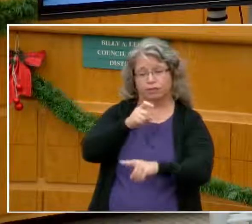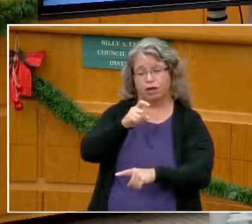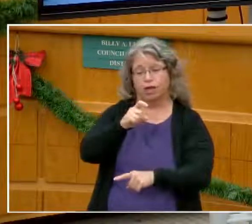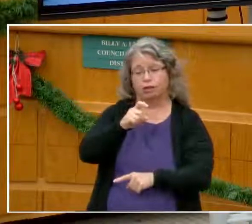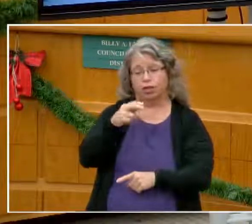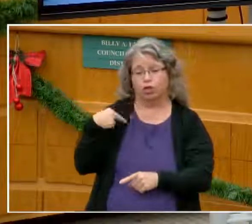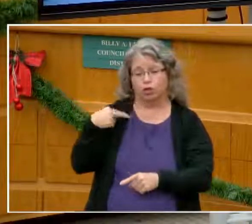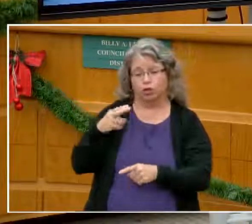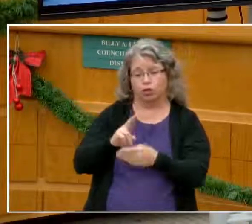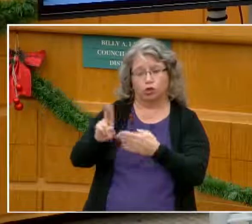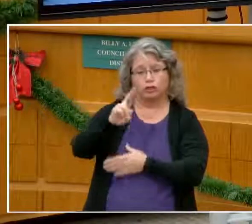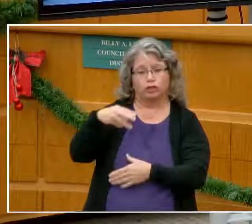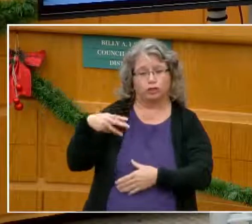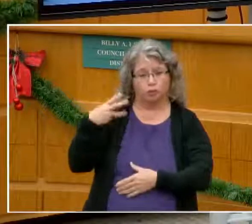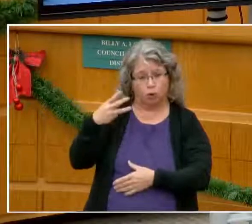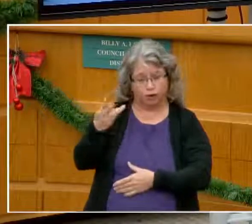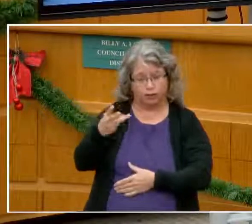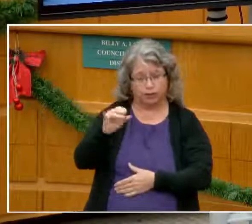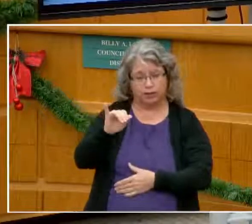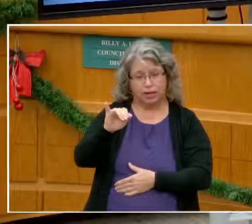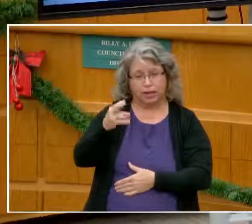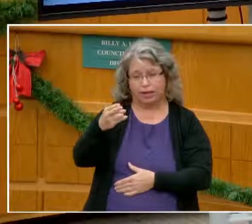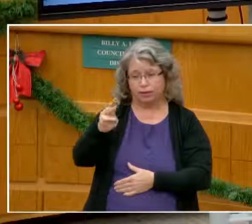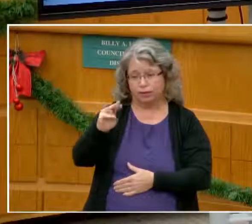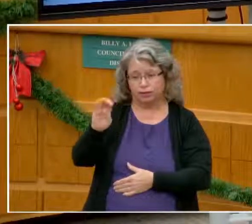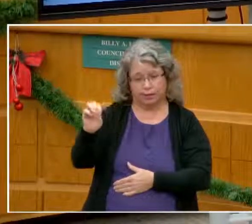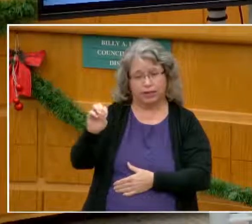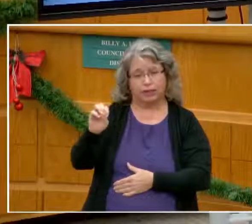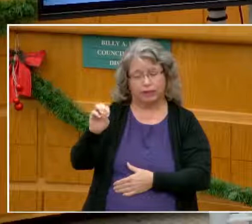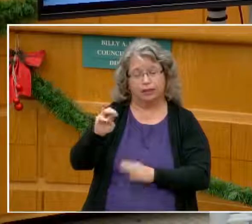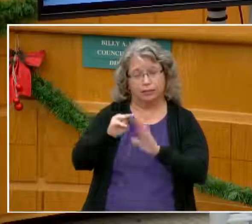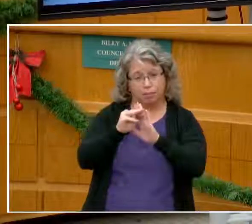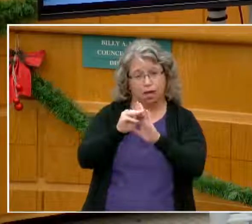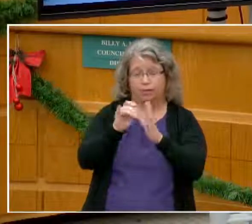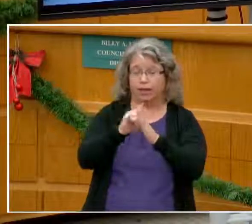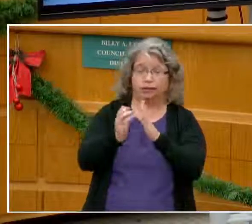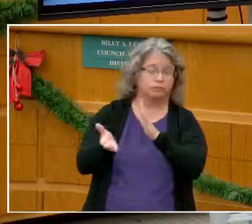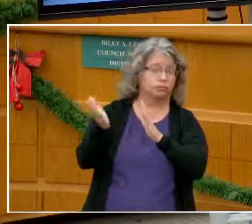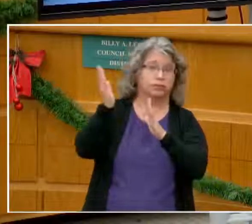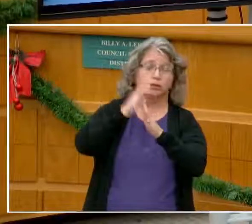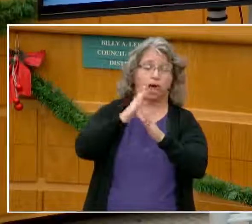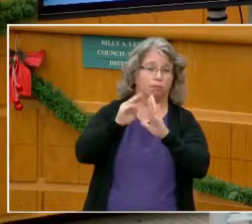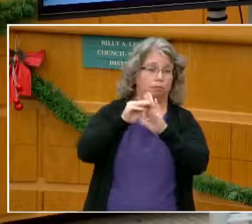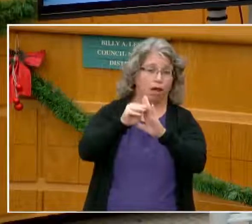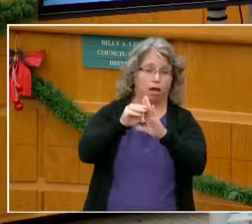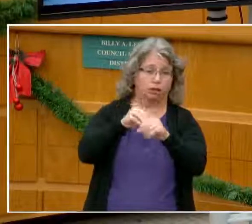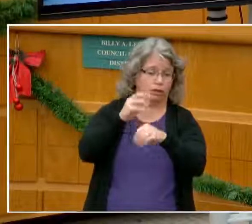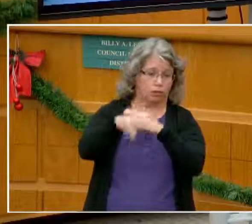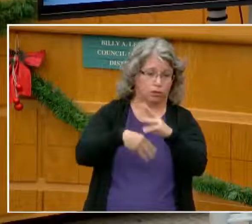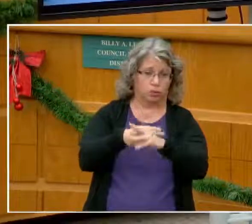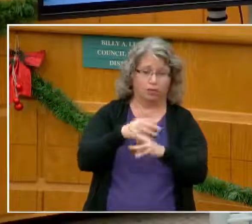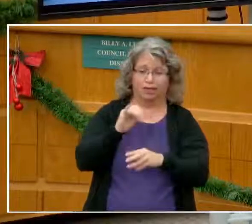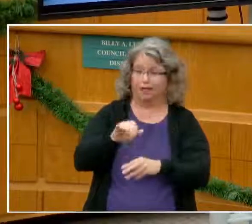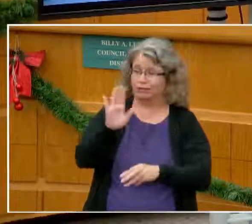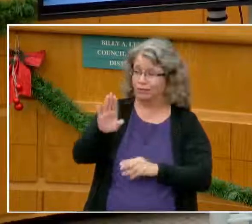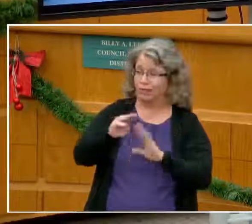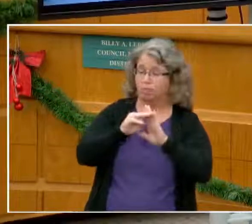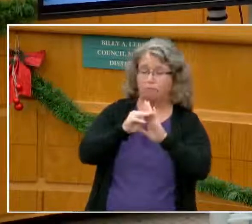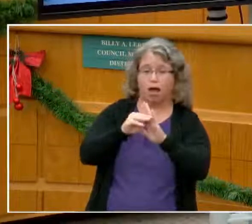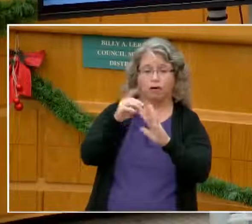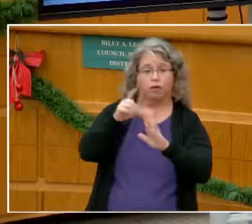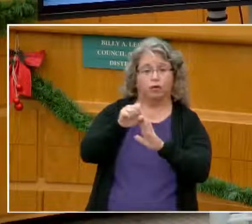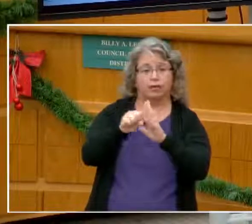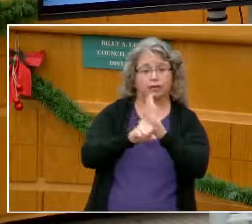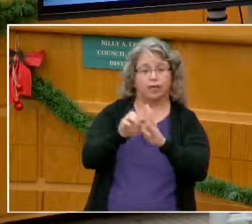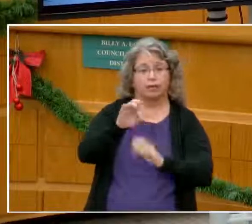of Washington. They're the premier epidemiological modelers in the world, and this is their model for the state of Texas. And